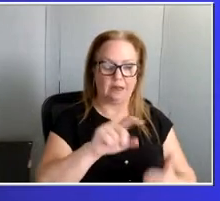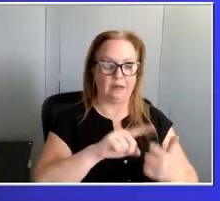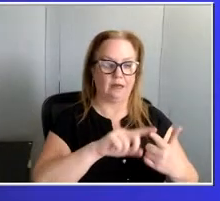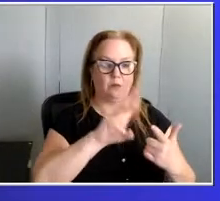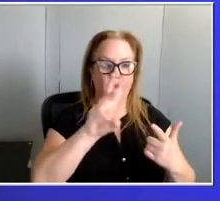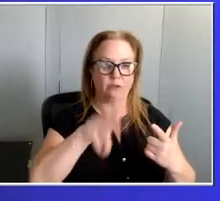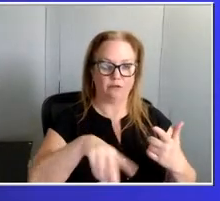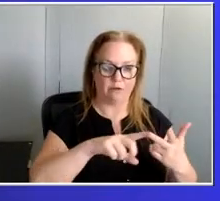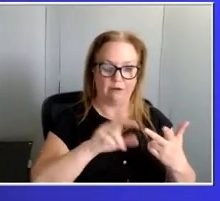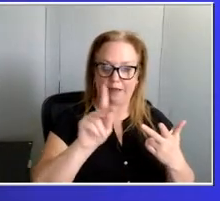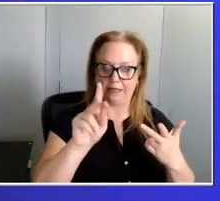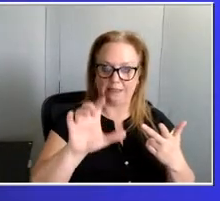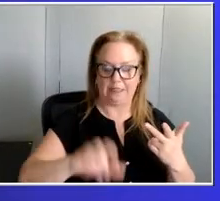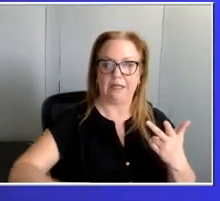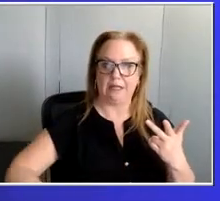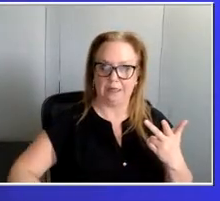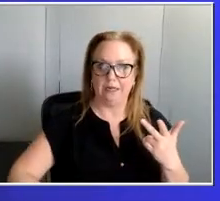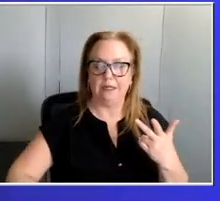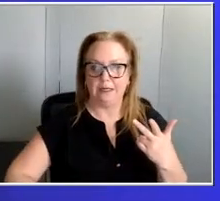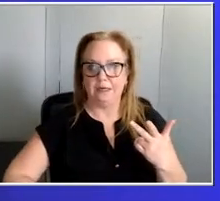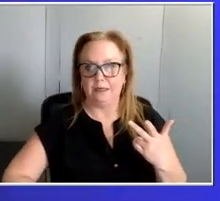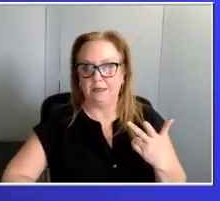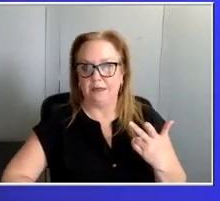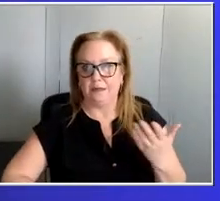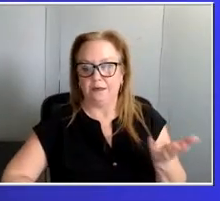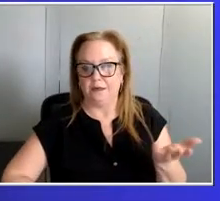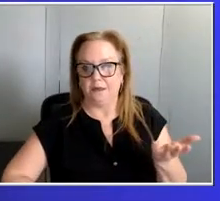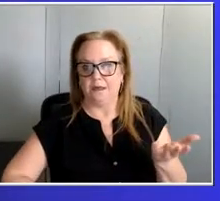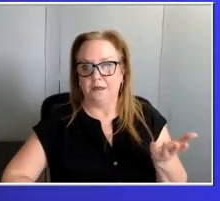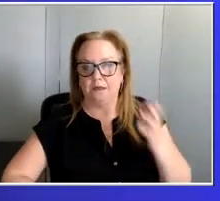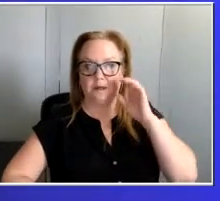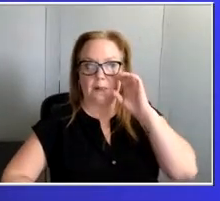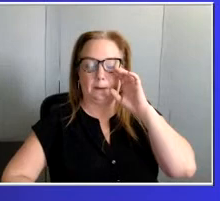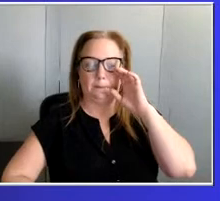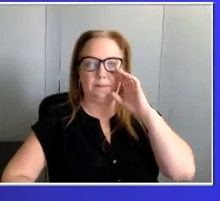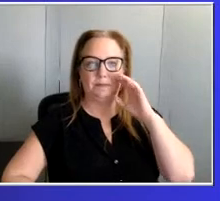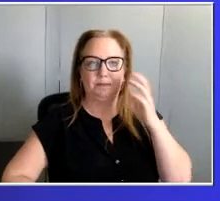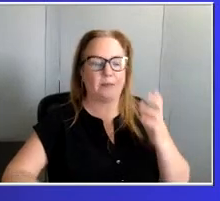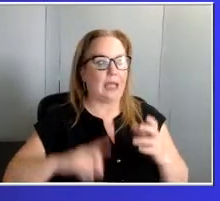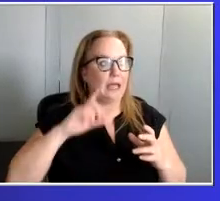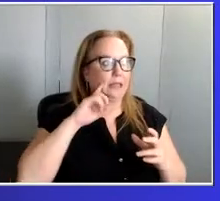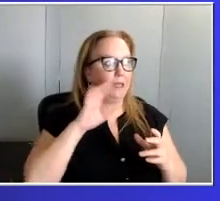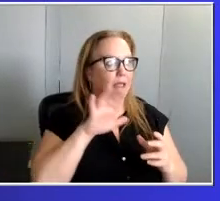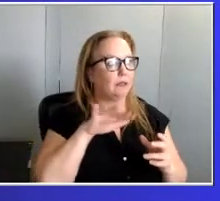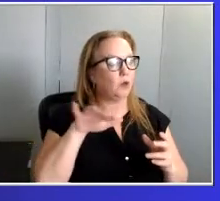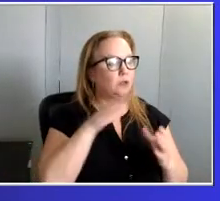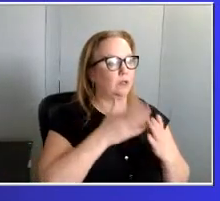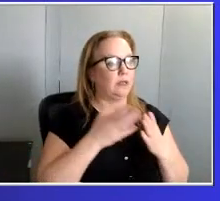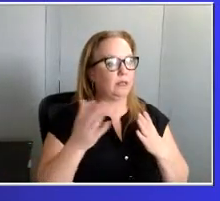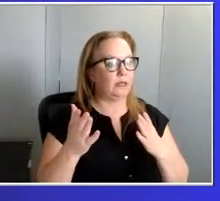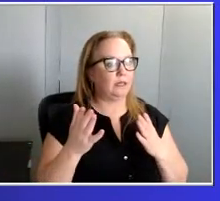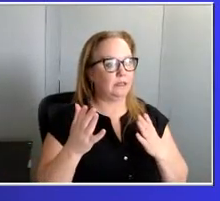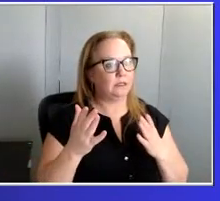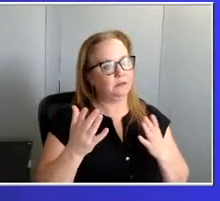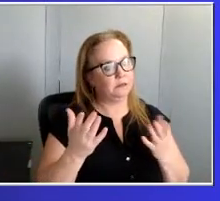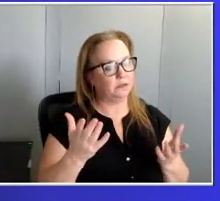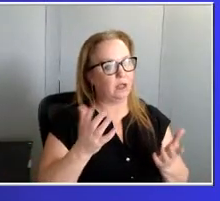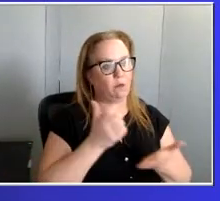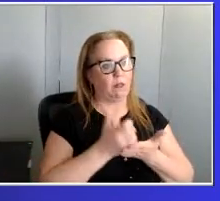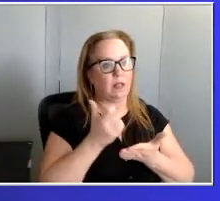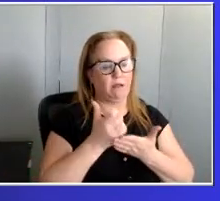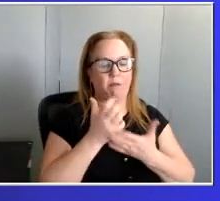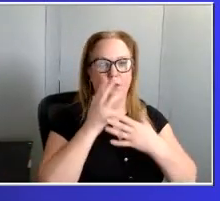City. And so I think those are the things that will ultimately help